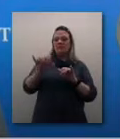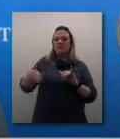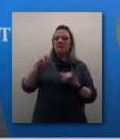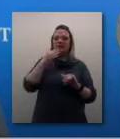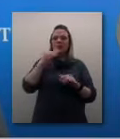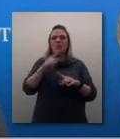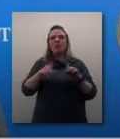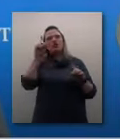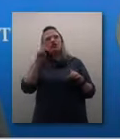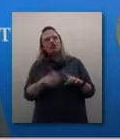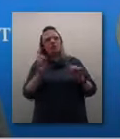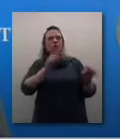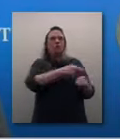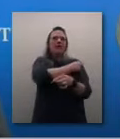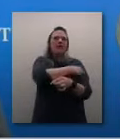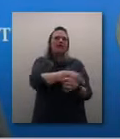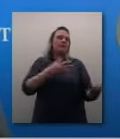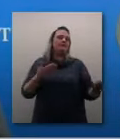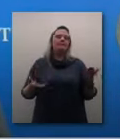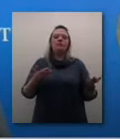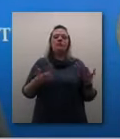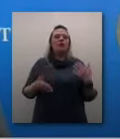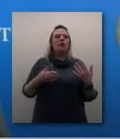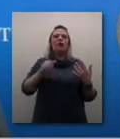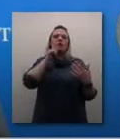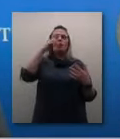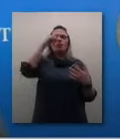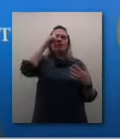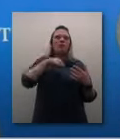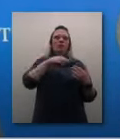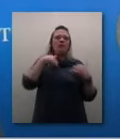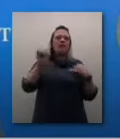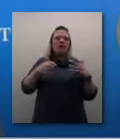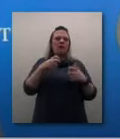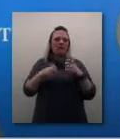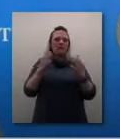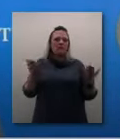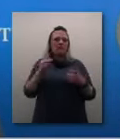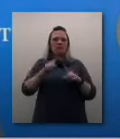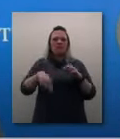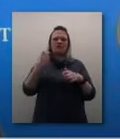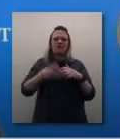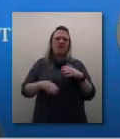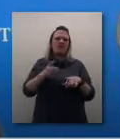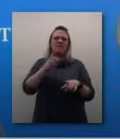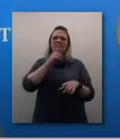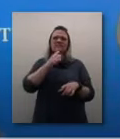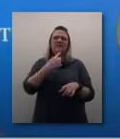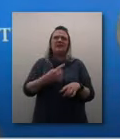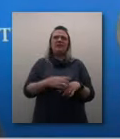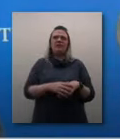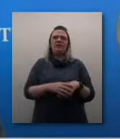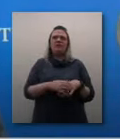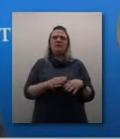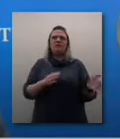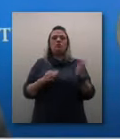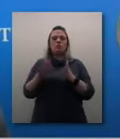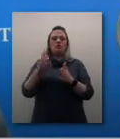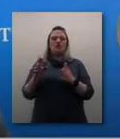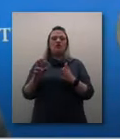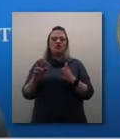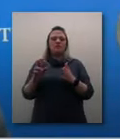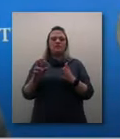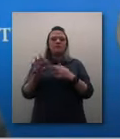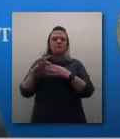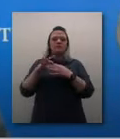probably should have been hospitalized. We don't think we have that problem here, but it's tough to say. Dr. Burstein? Sure. I mean, just in terms of